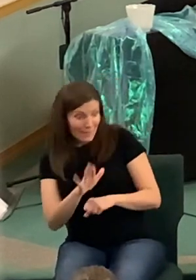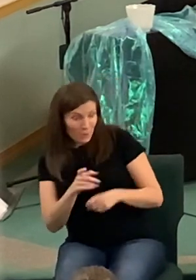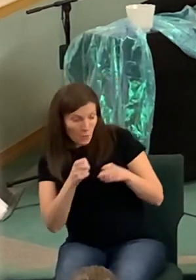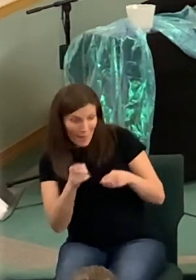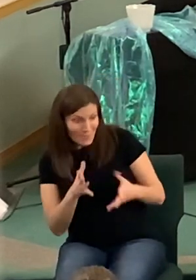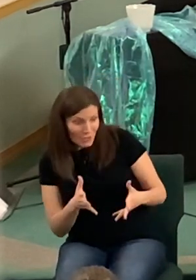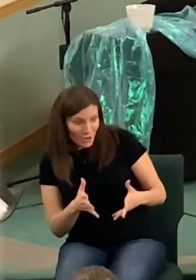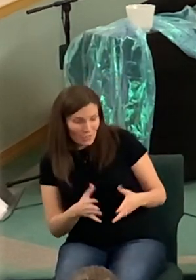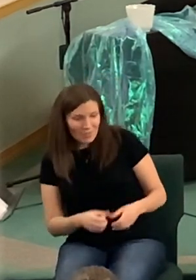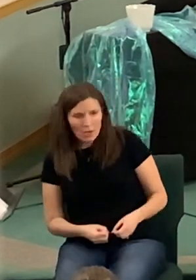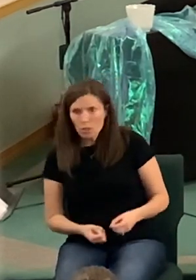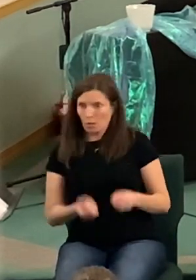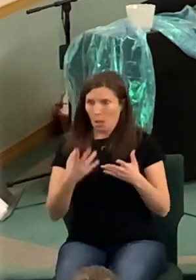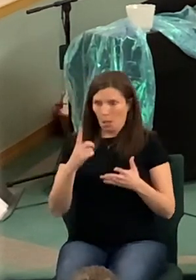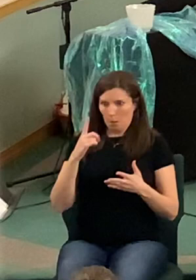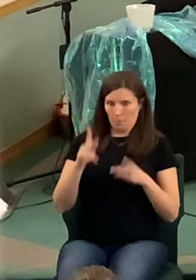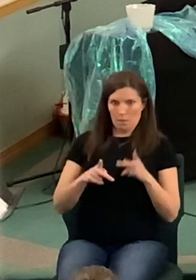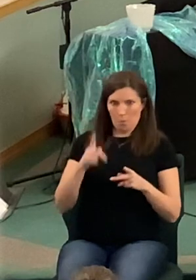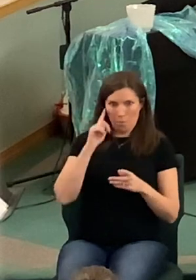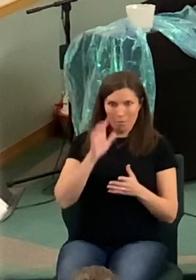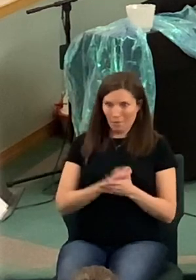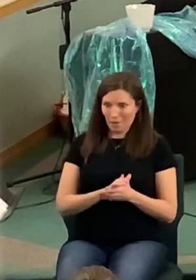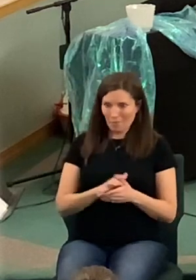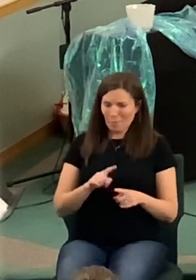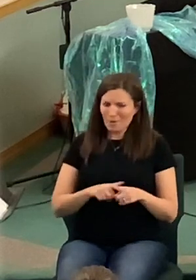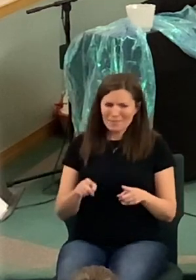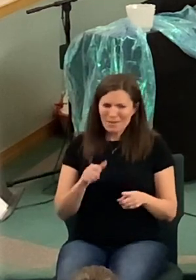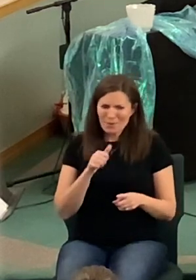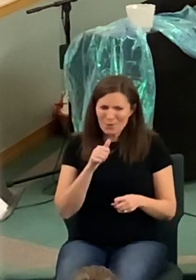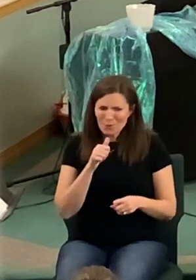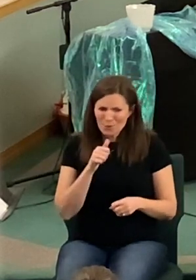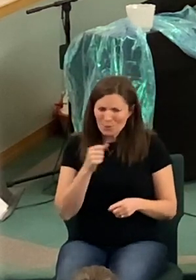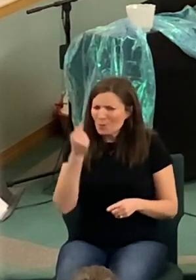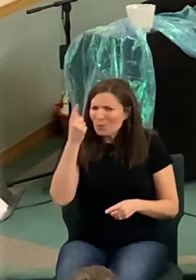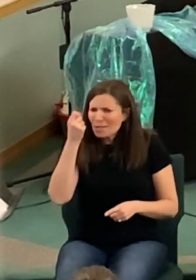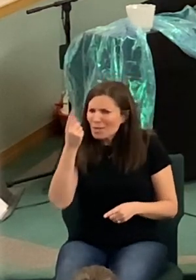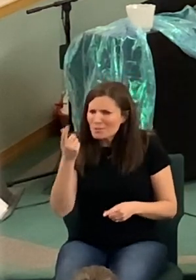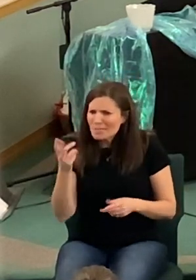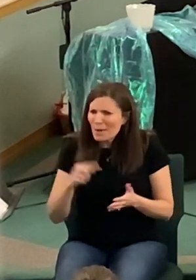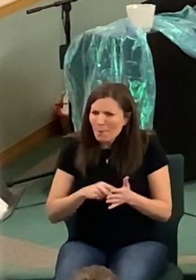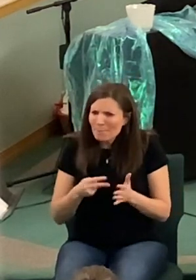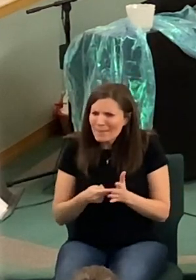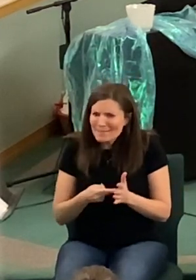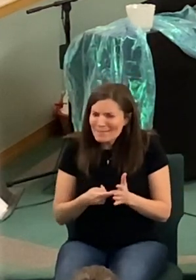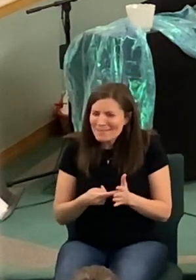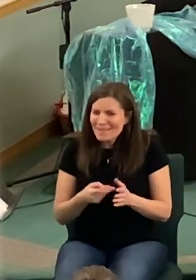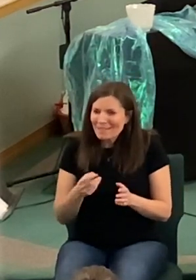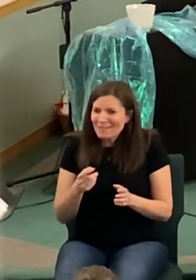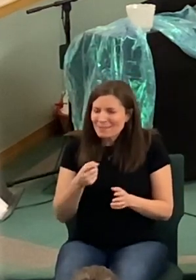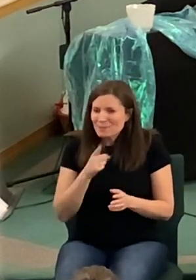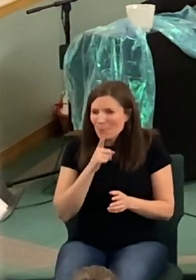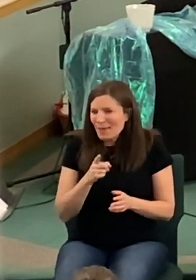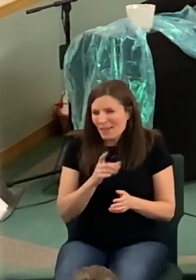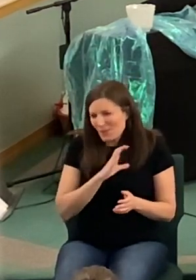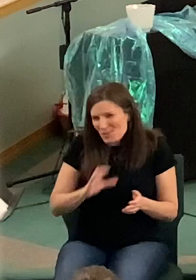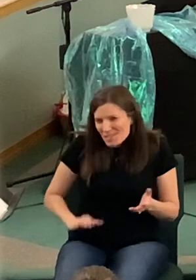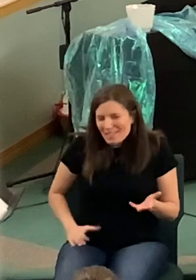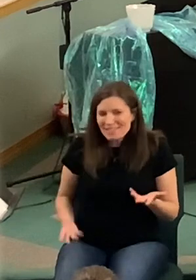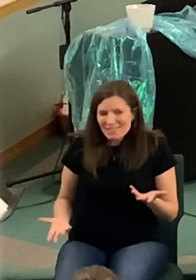sudden, but they wouldn't have been authentic followers of Jesus. And third, Paul, in his letters, does